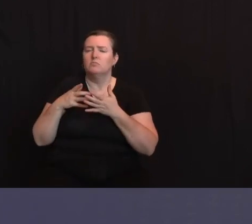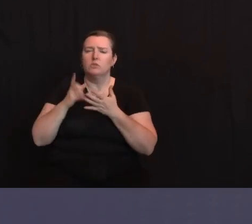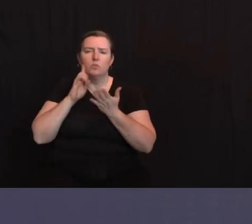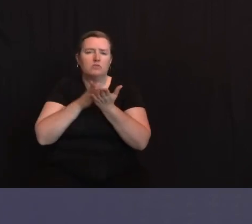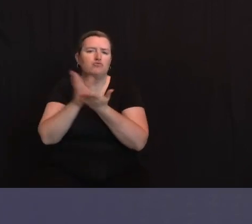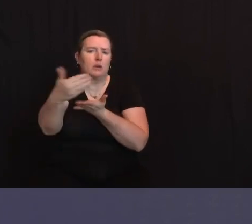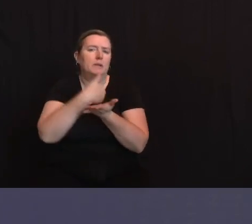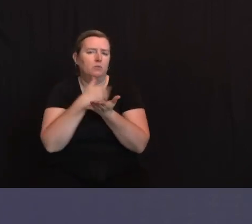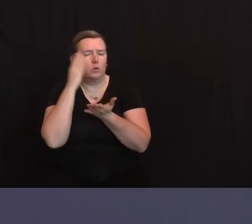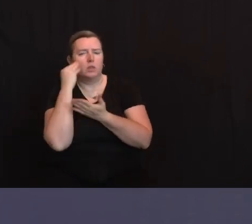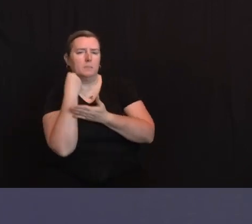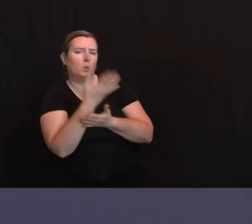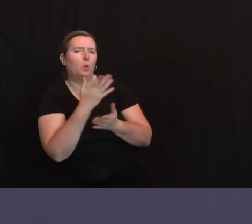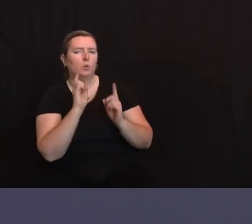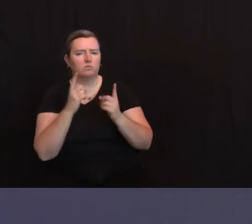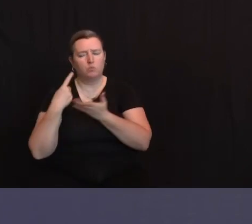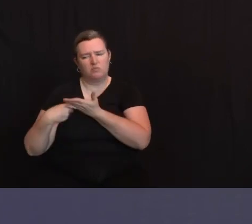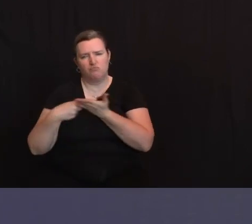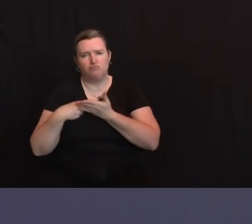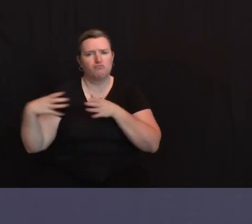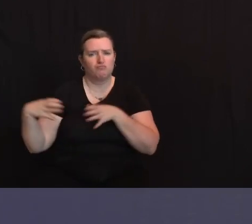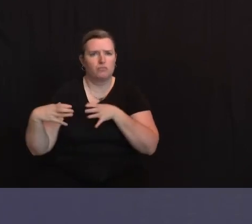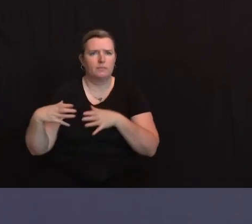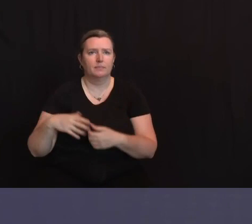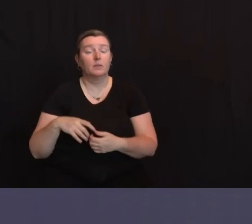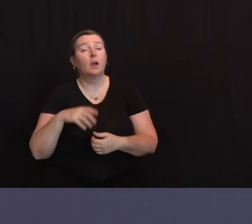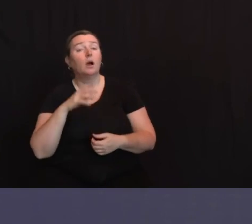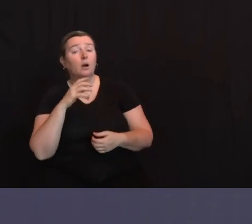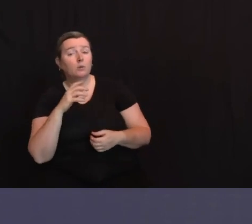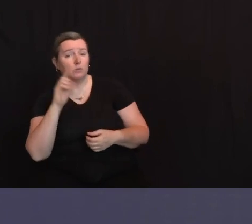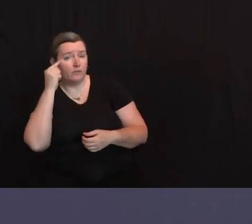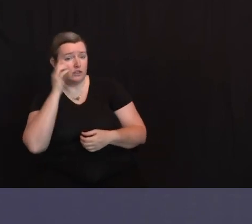afternoon. Nice to see you. Good to see you.